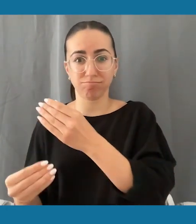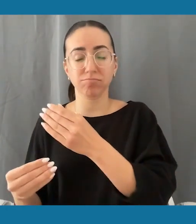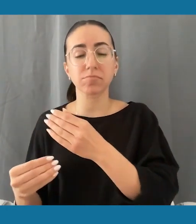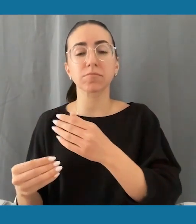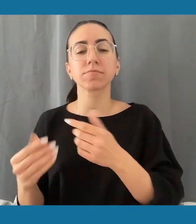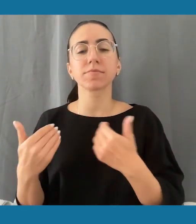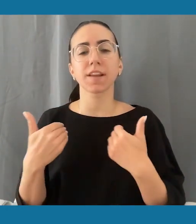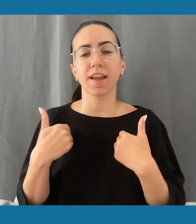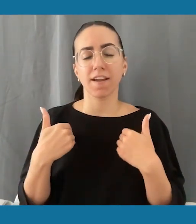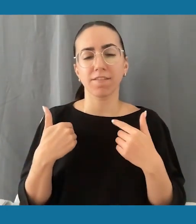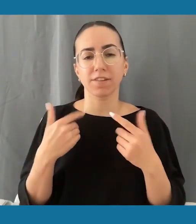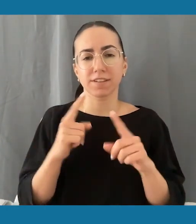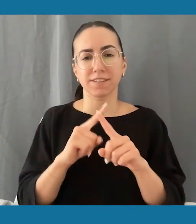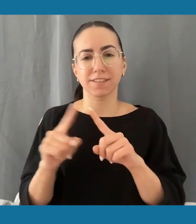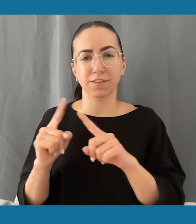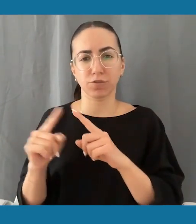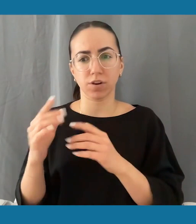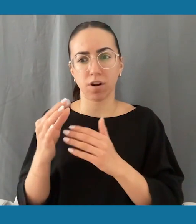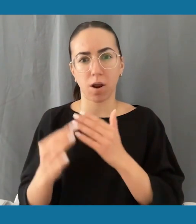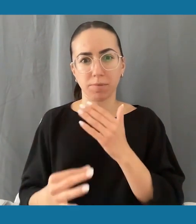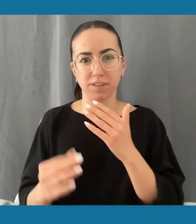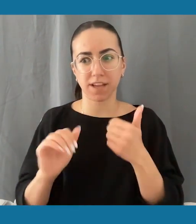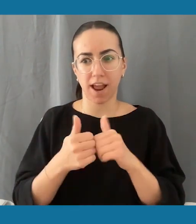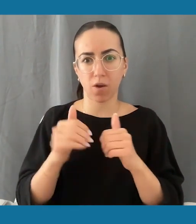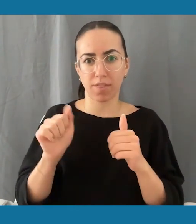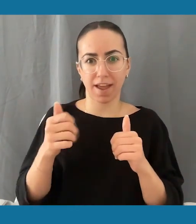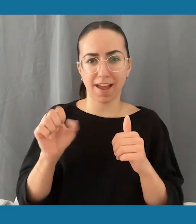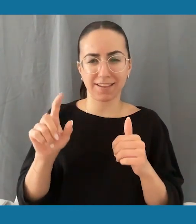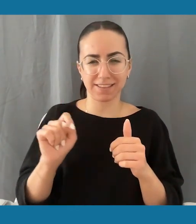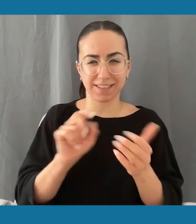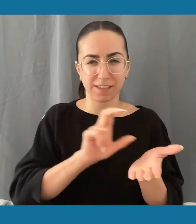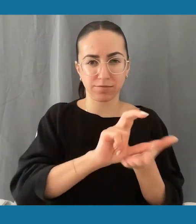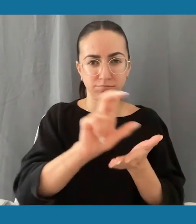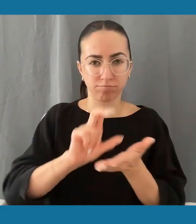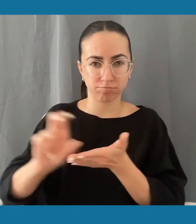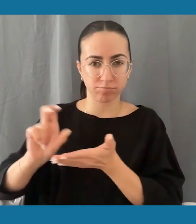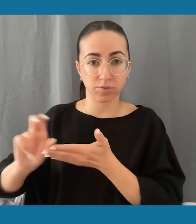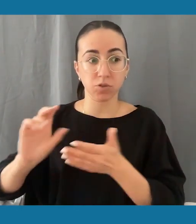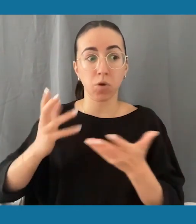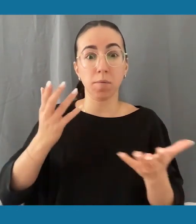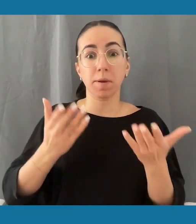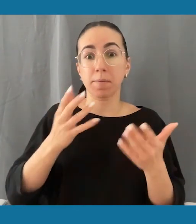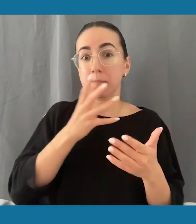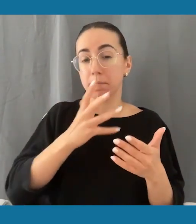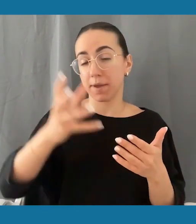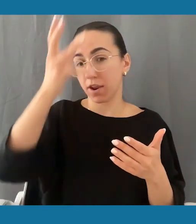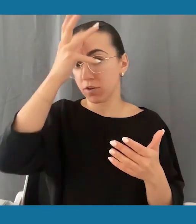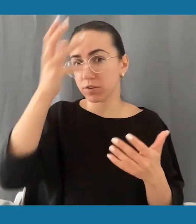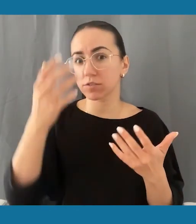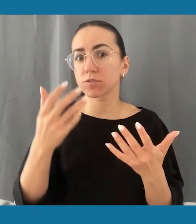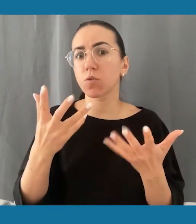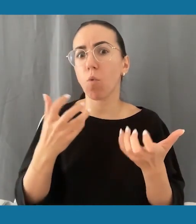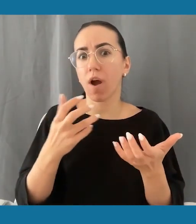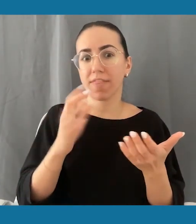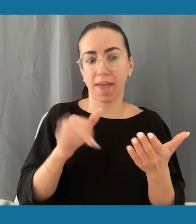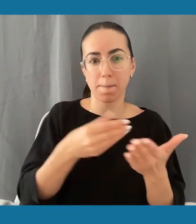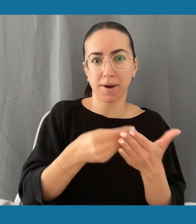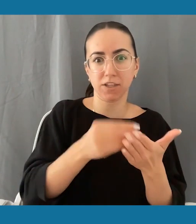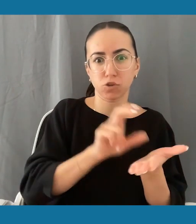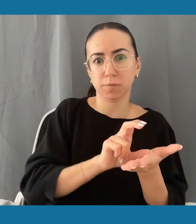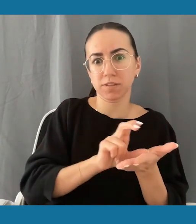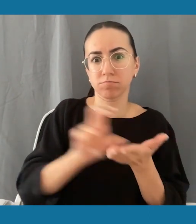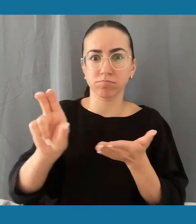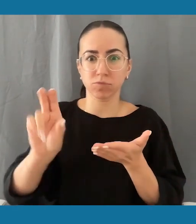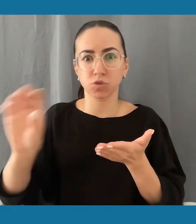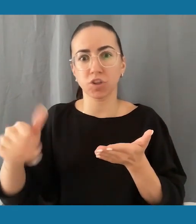they want the assets to go. So the parents who set it up might want it to go to the other children in the same family. But if